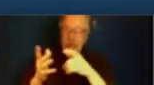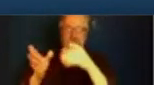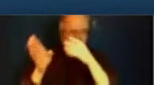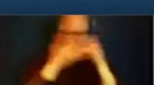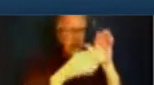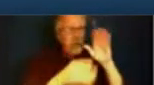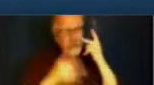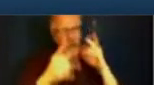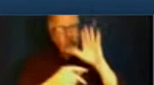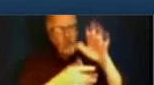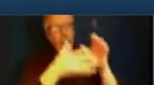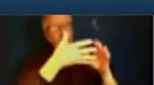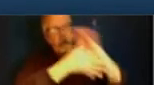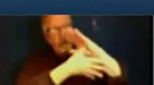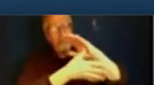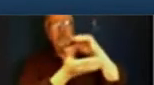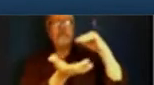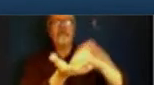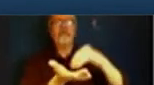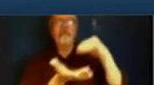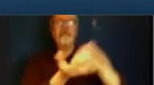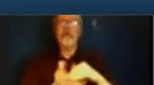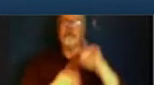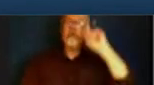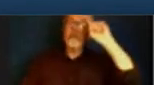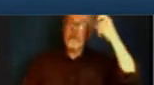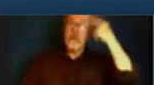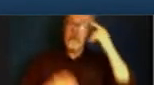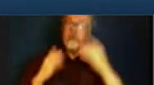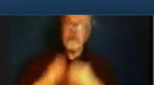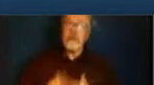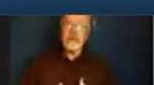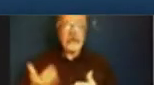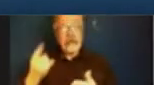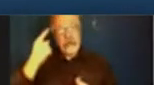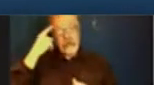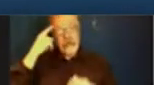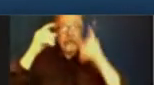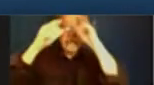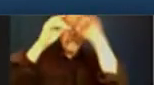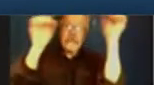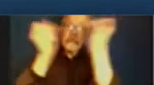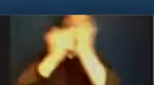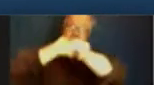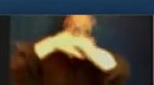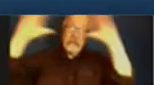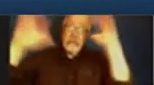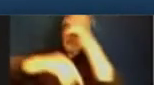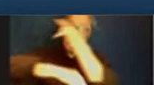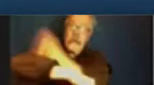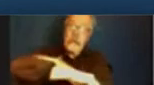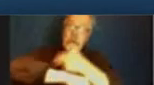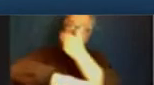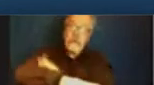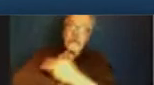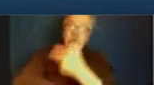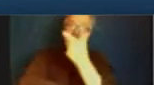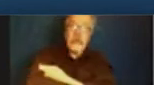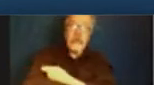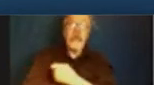of a hospital as not just some kind of faceless institution. Just imagine, think of that nurse who's been working for, you